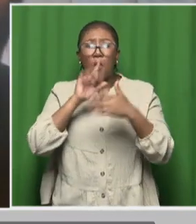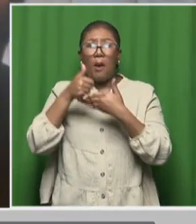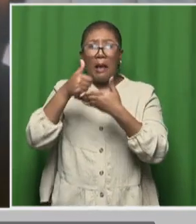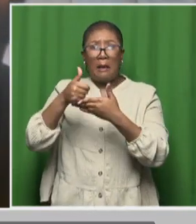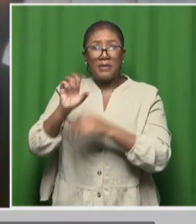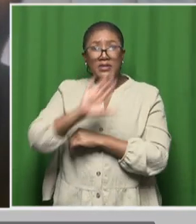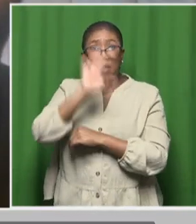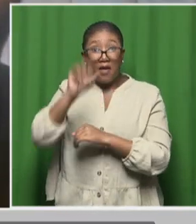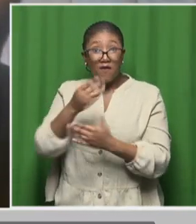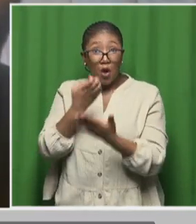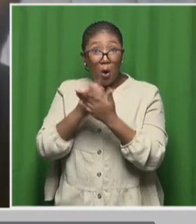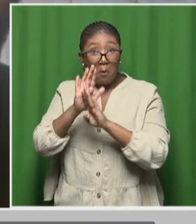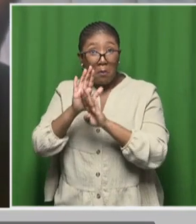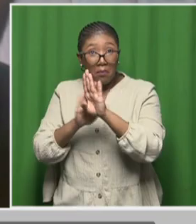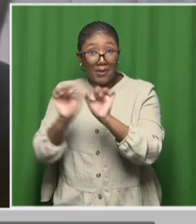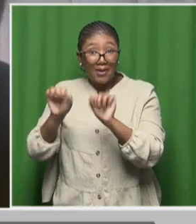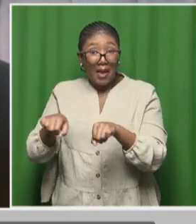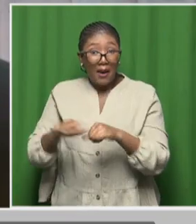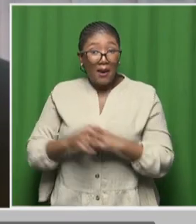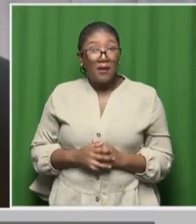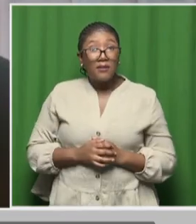Africa's economic growth?